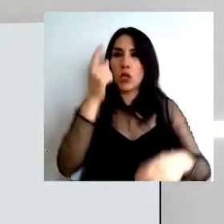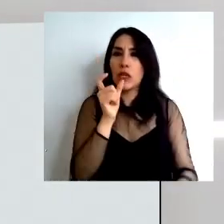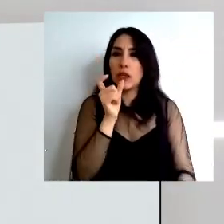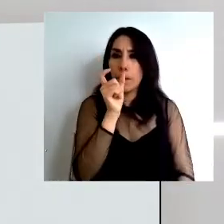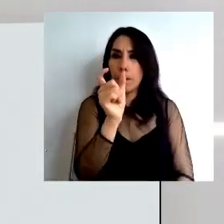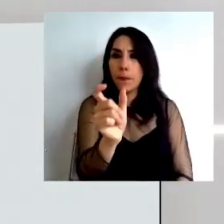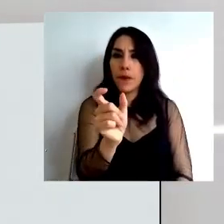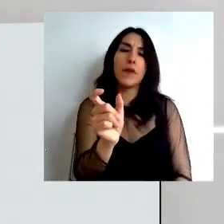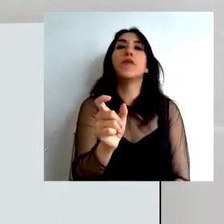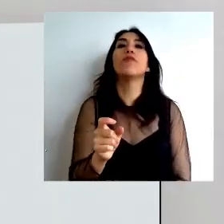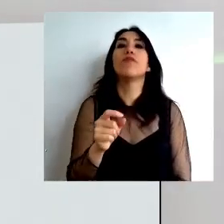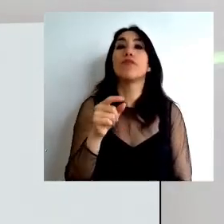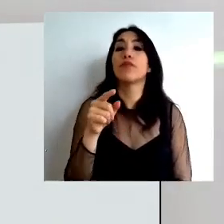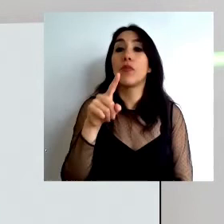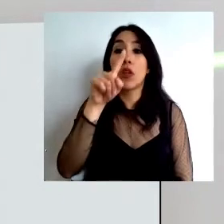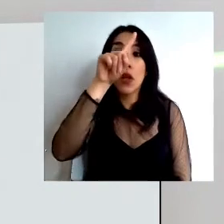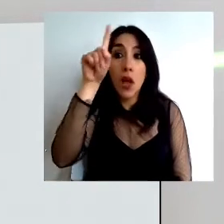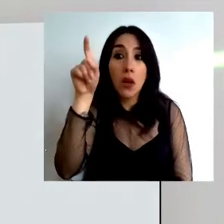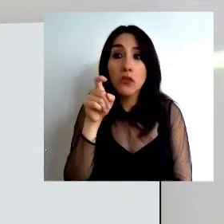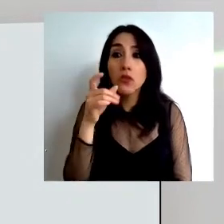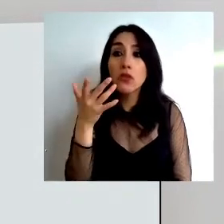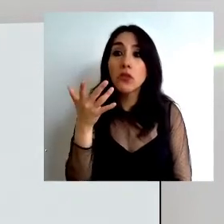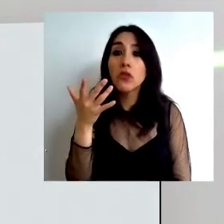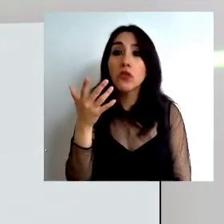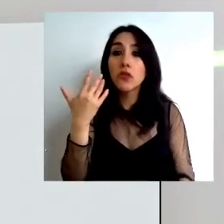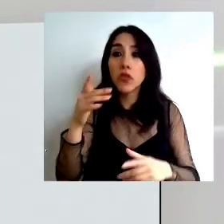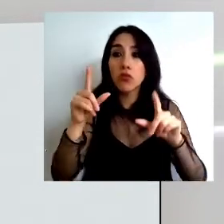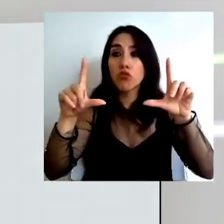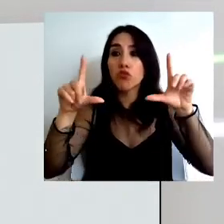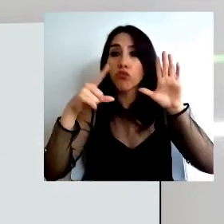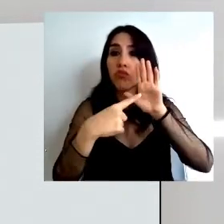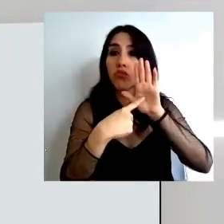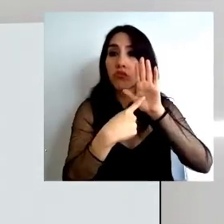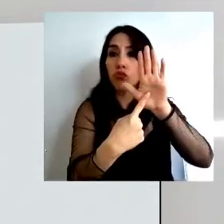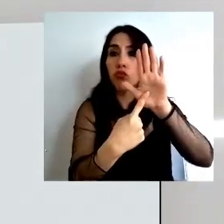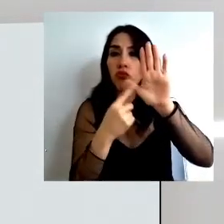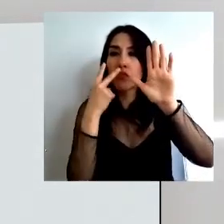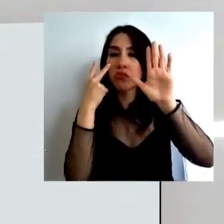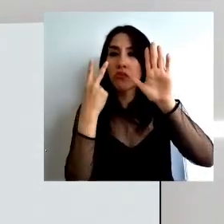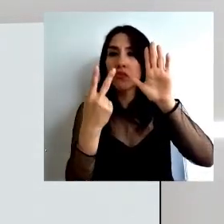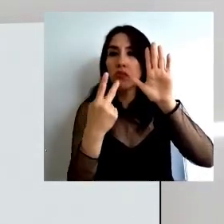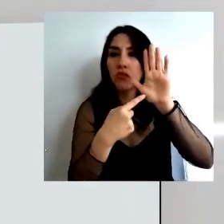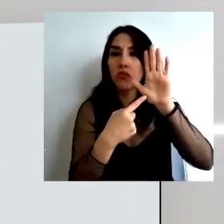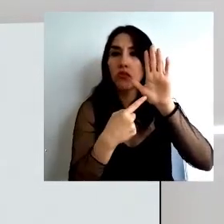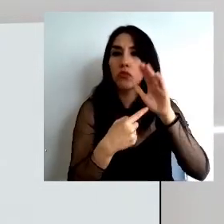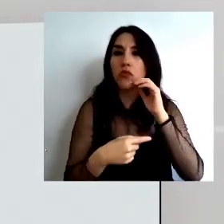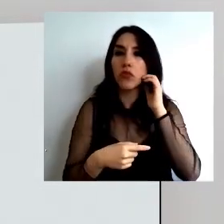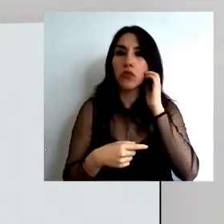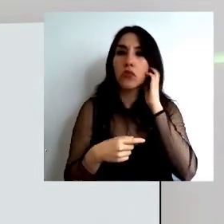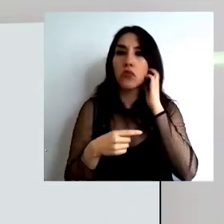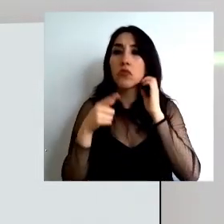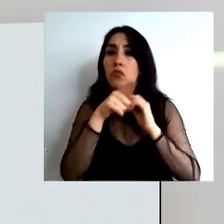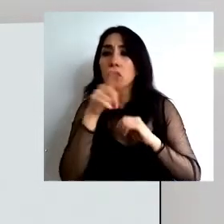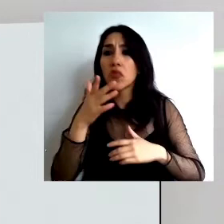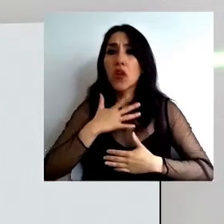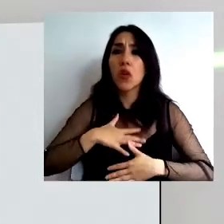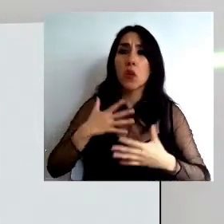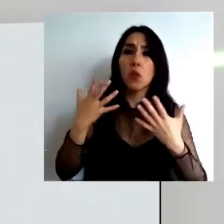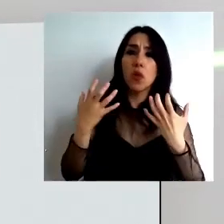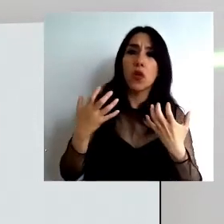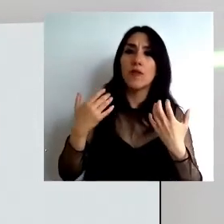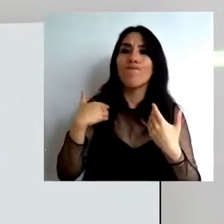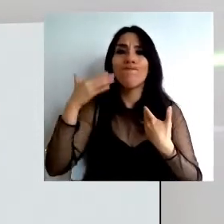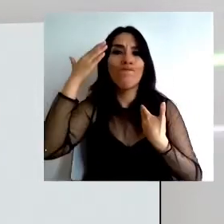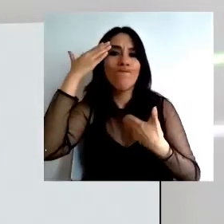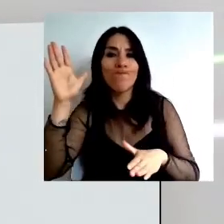impact. So if we only wanted to go for direct impact, we would only do our business and simplify